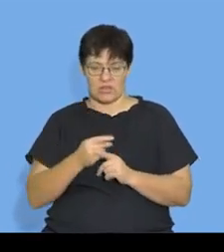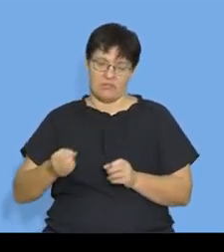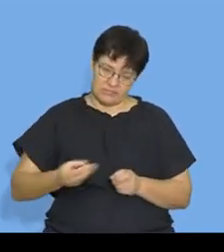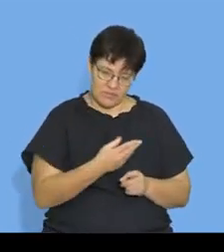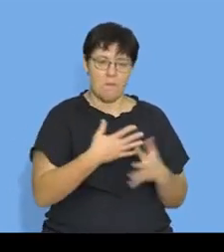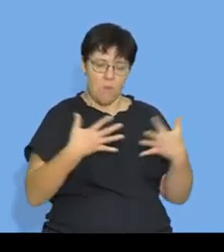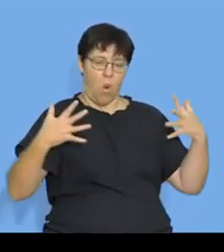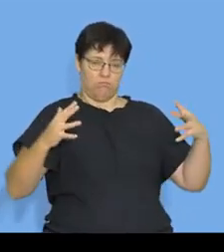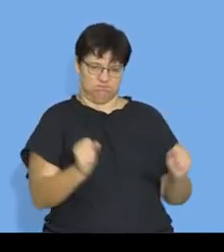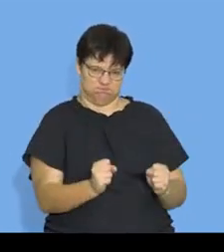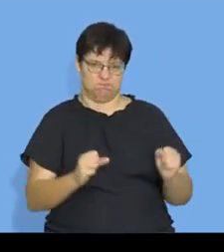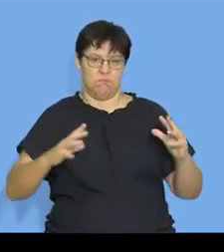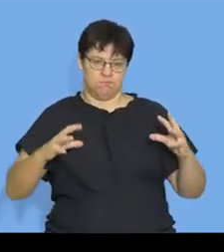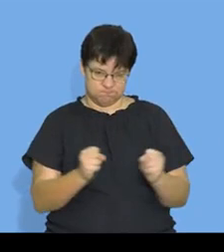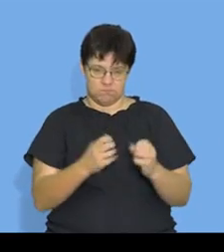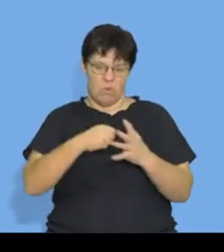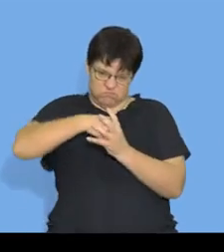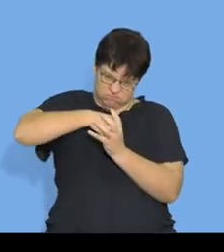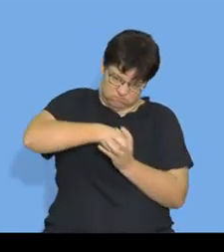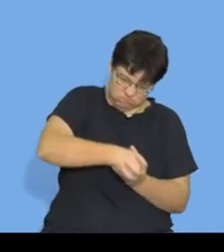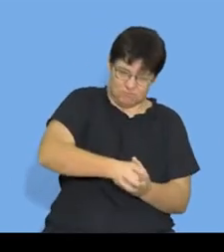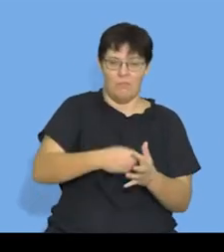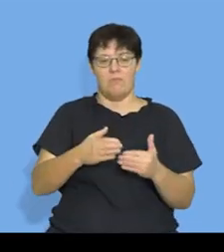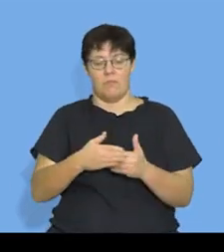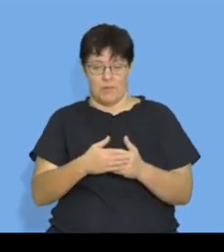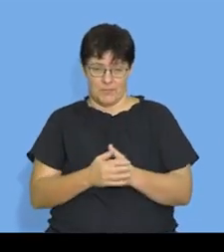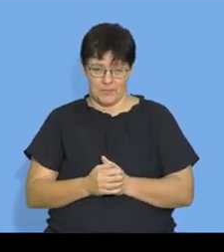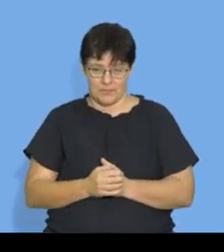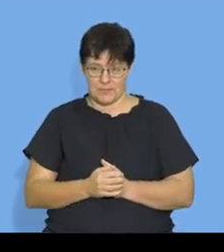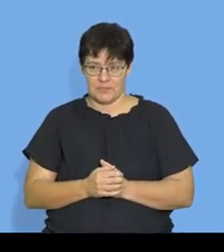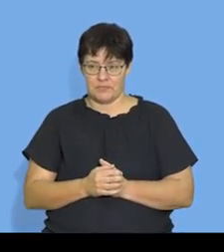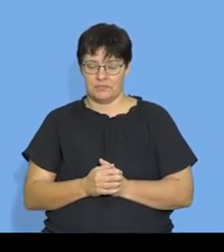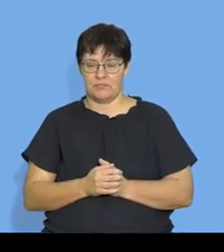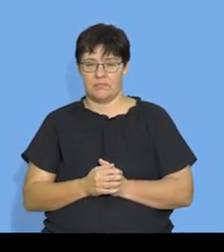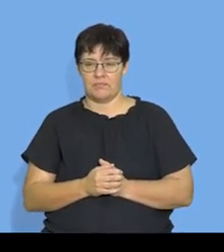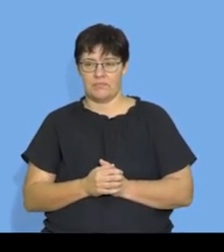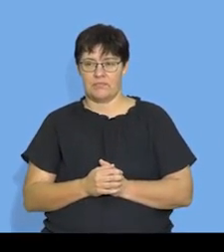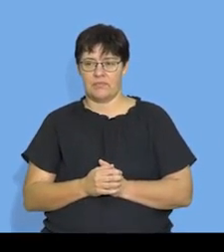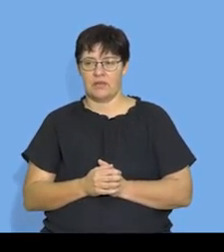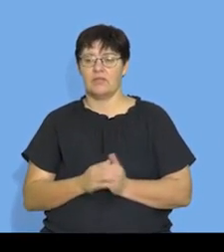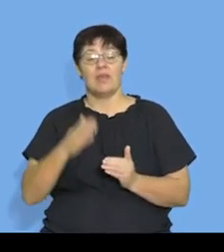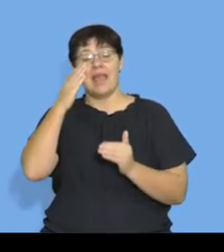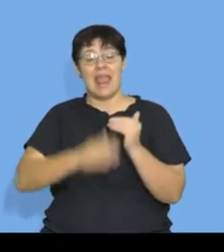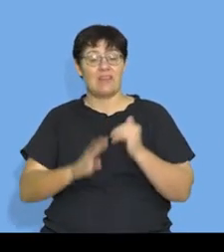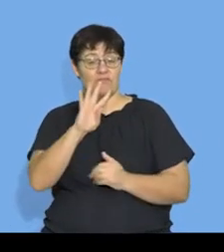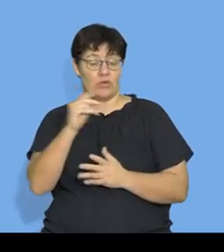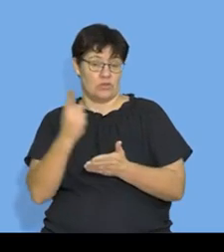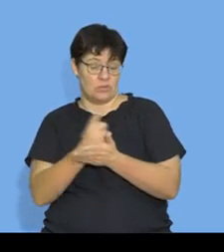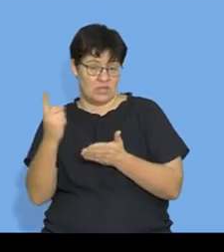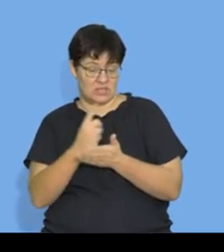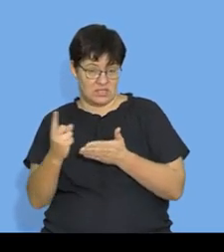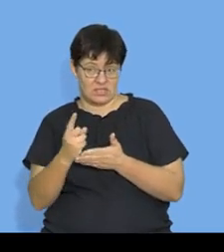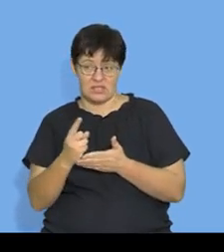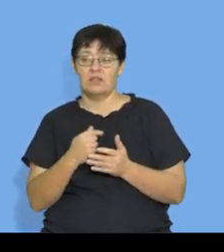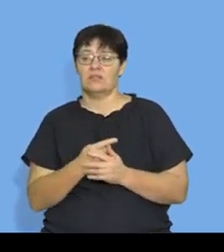stimulating greater contraction and more expulsion of the baby. So towards the end of the 40 weeks